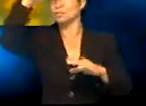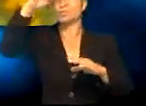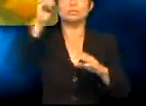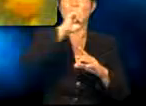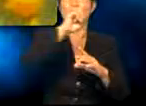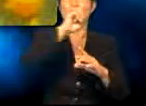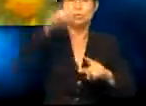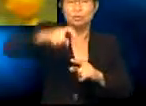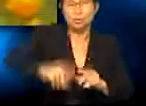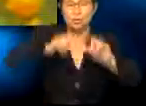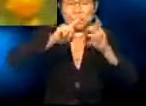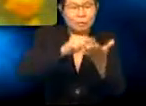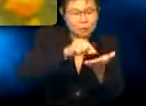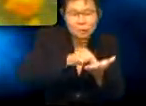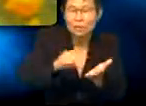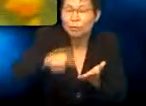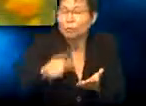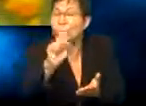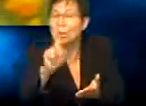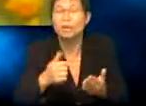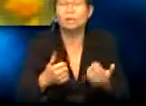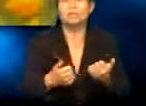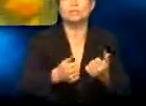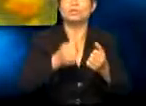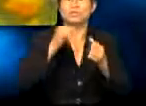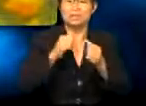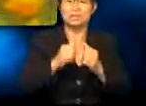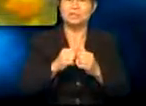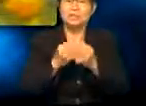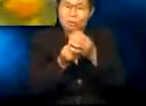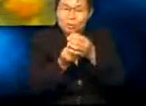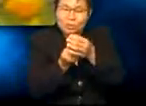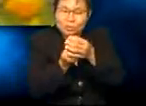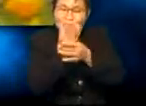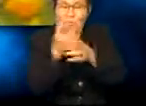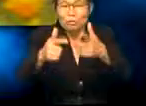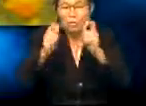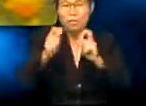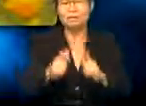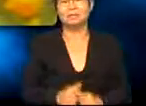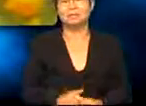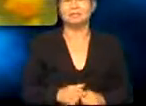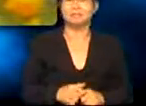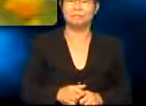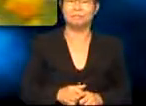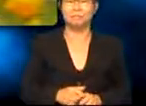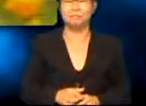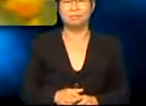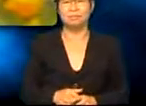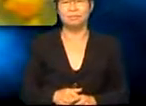Where should I place these seeds so that they will germinate quickly?